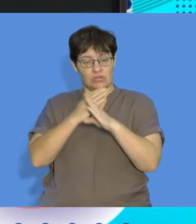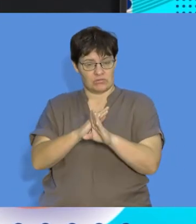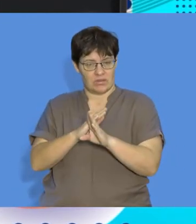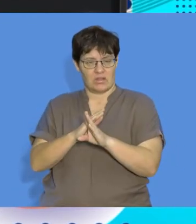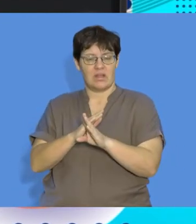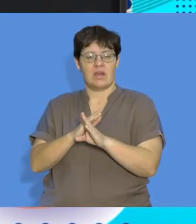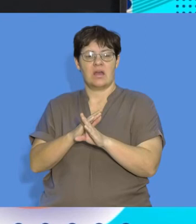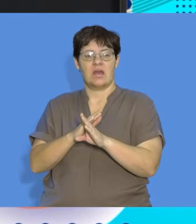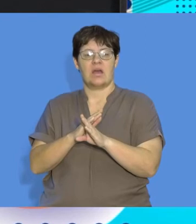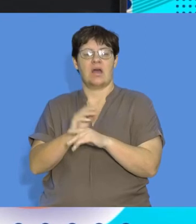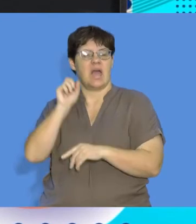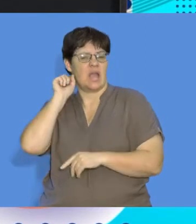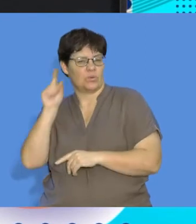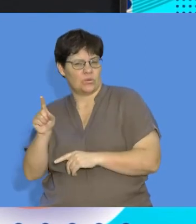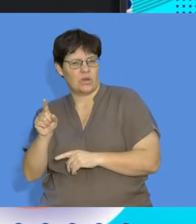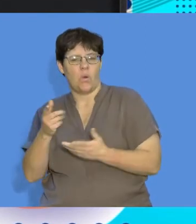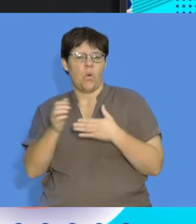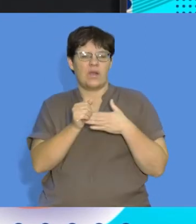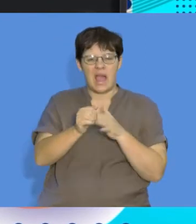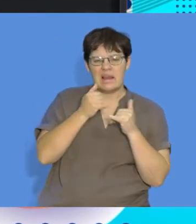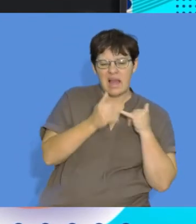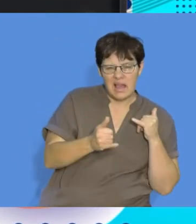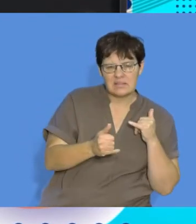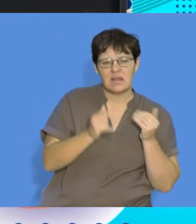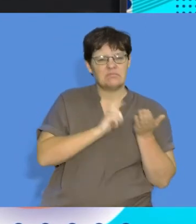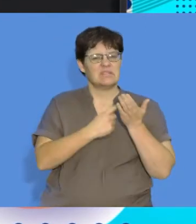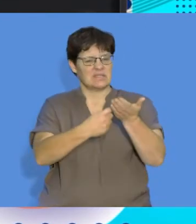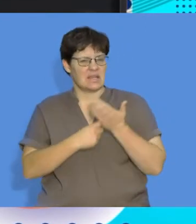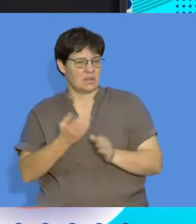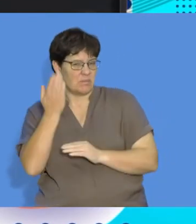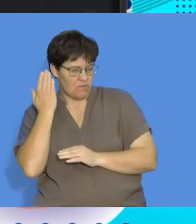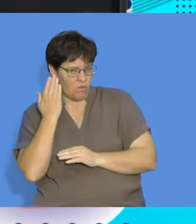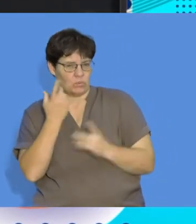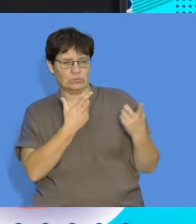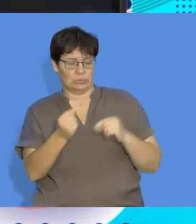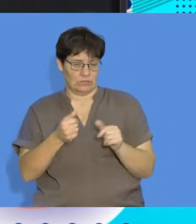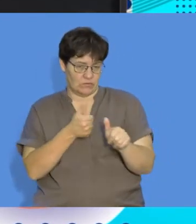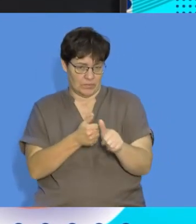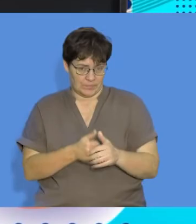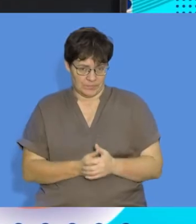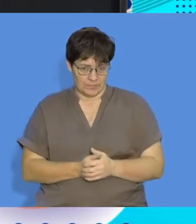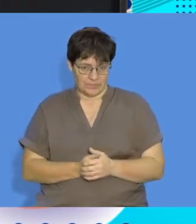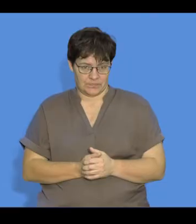battery. So we try to apply the guidelines as we have discussed them in the previous segment. Let's look at those.